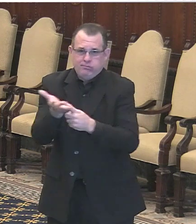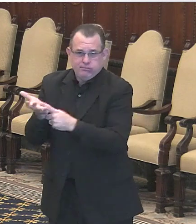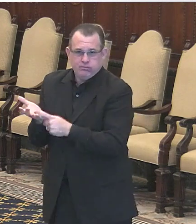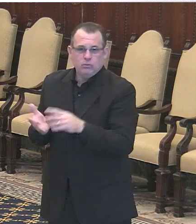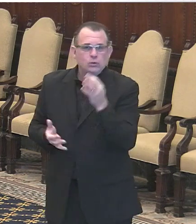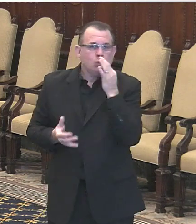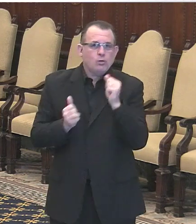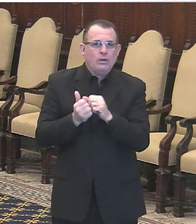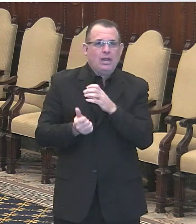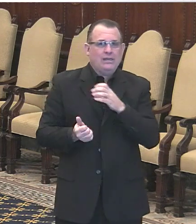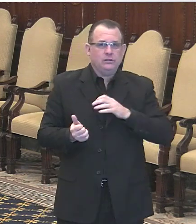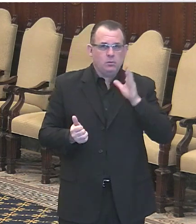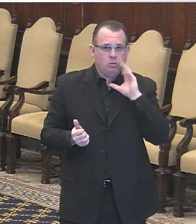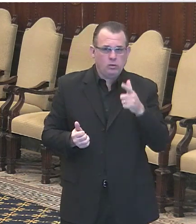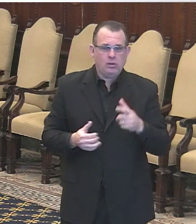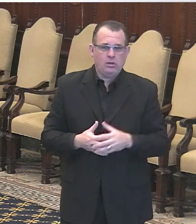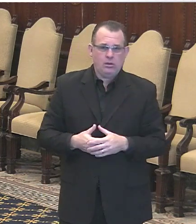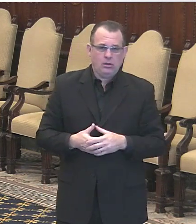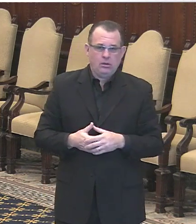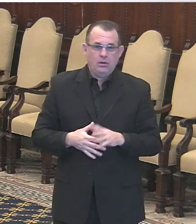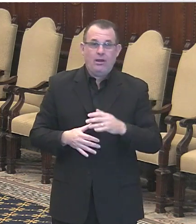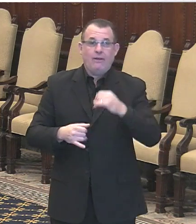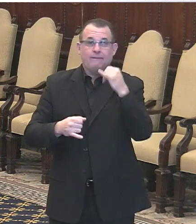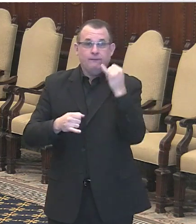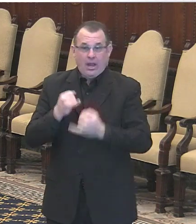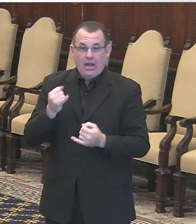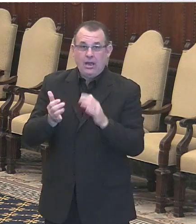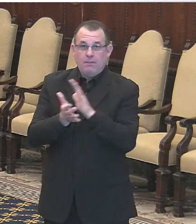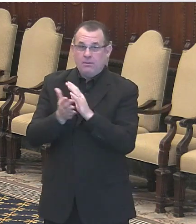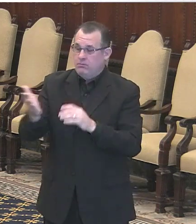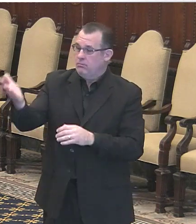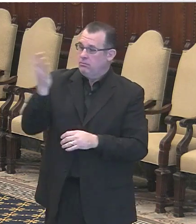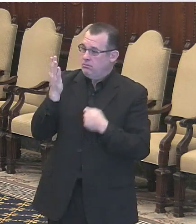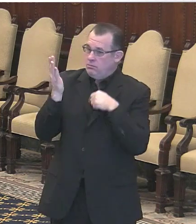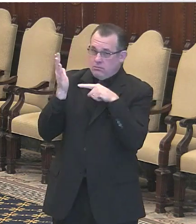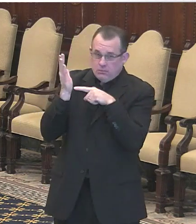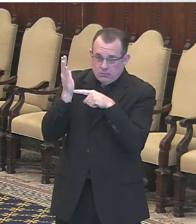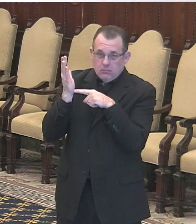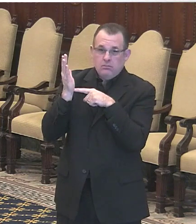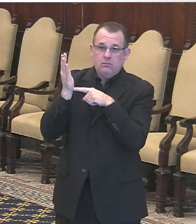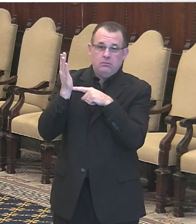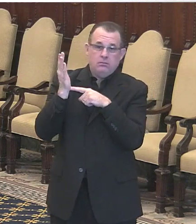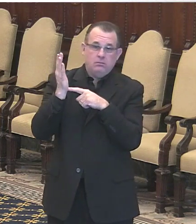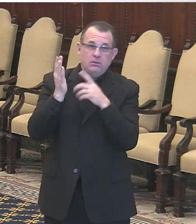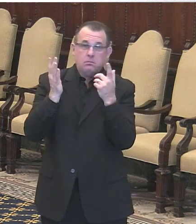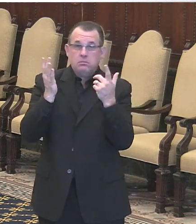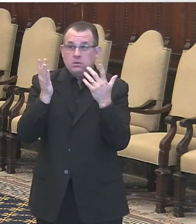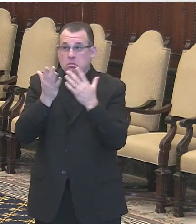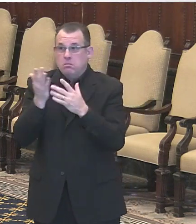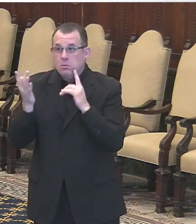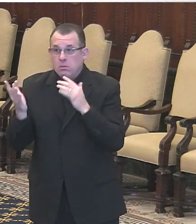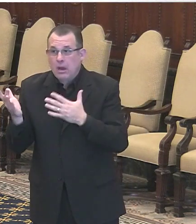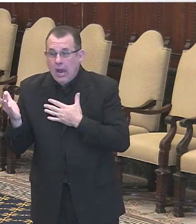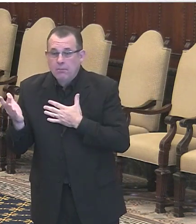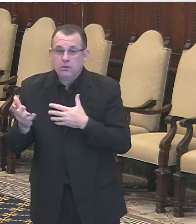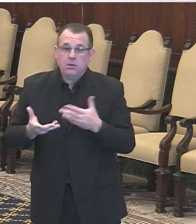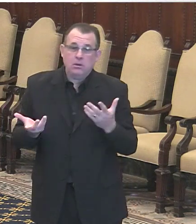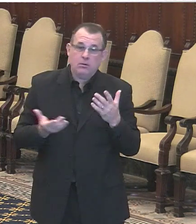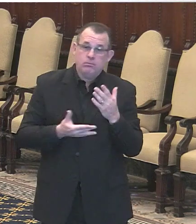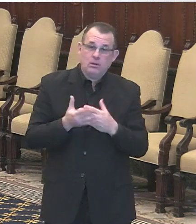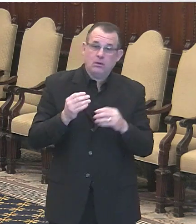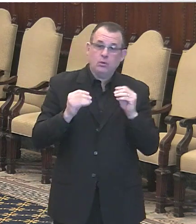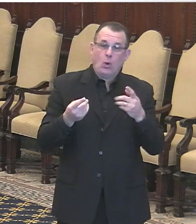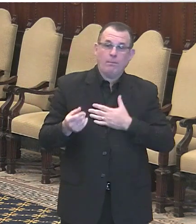council, and we'll have a product at the end, hopefully, that we're all somewhat happy with, but no one will be totally happy. Yeah, and I think to your